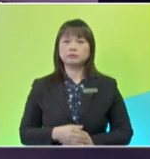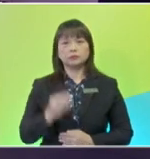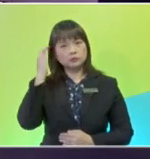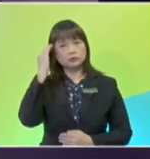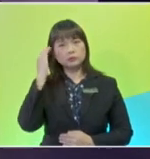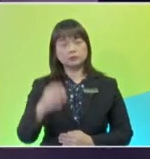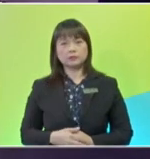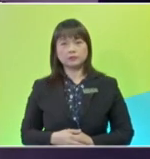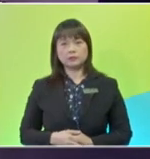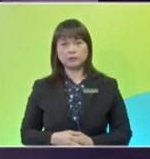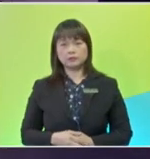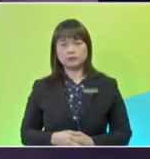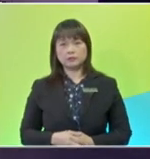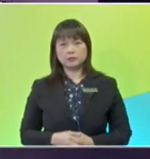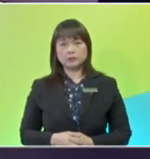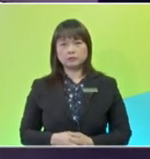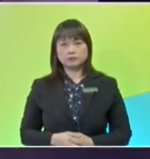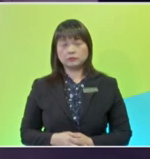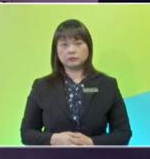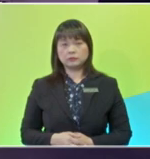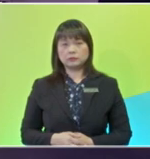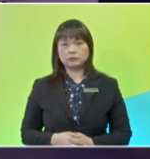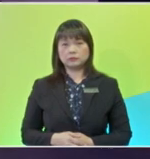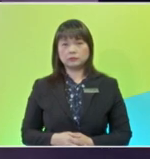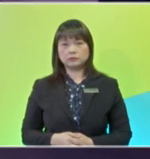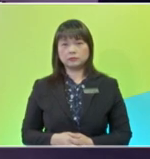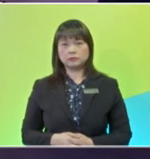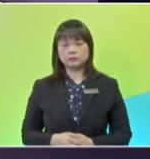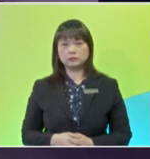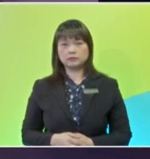bit of simulation to help you understand that. Okay, sure, let's do it. Okay,